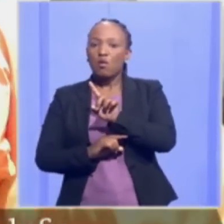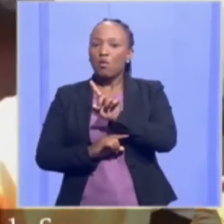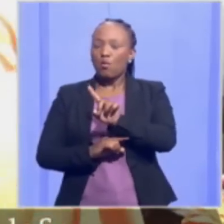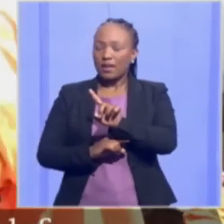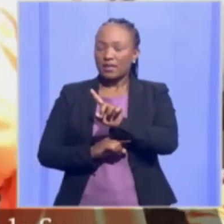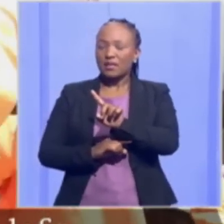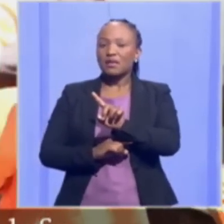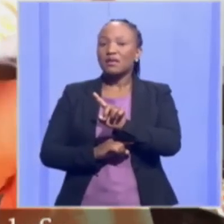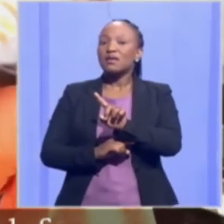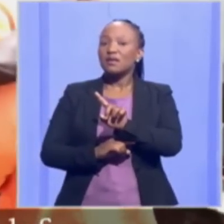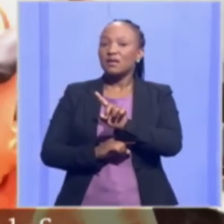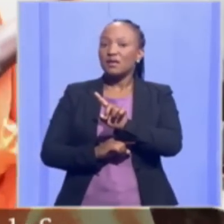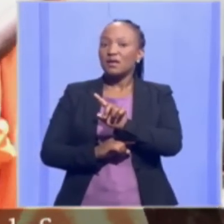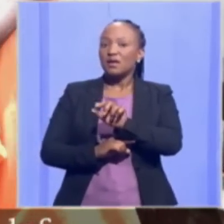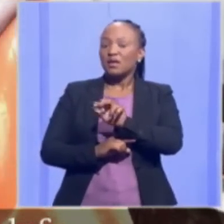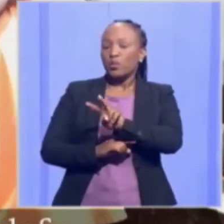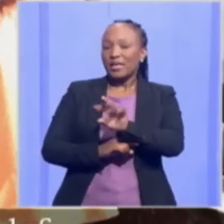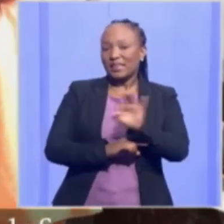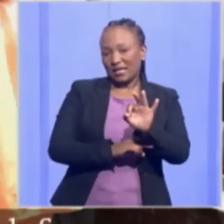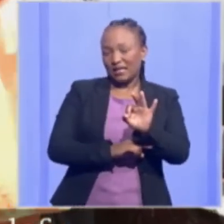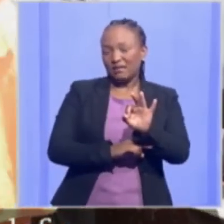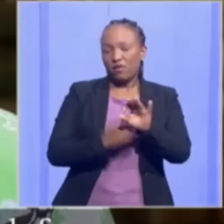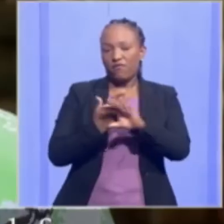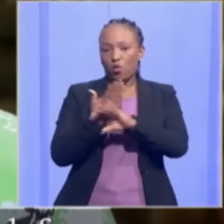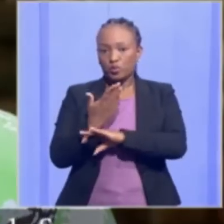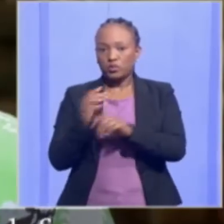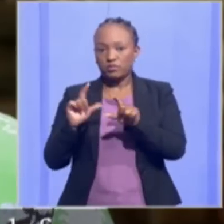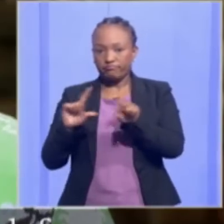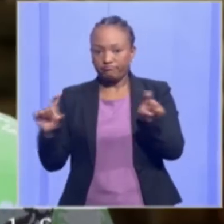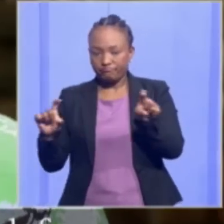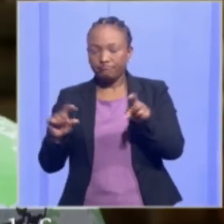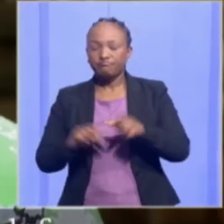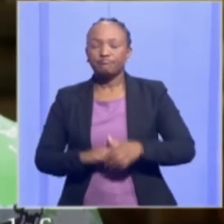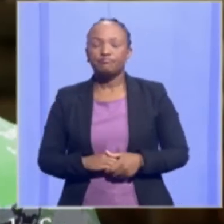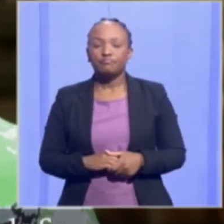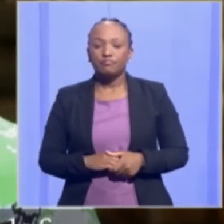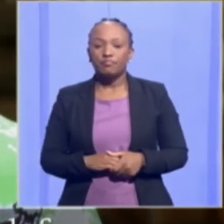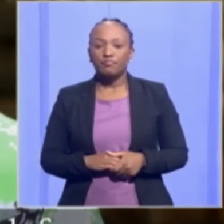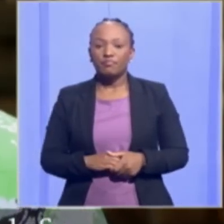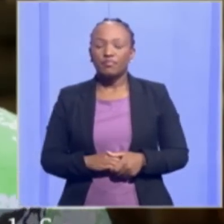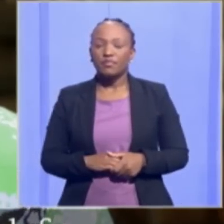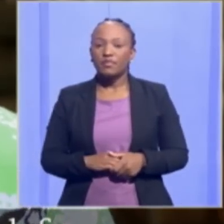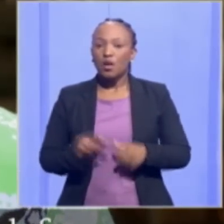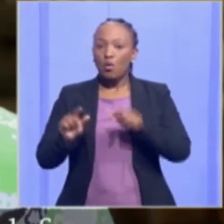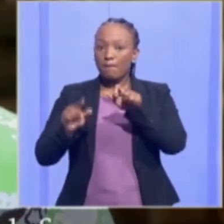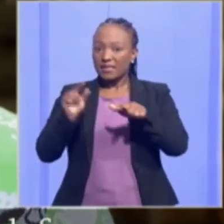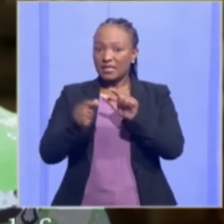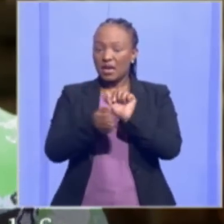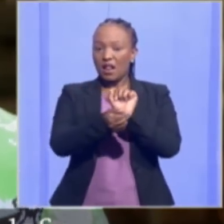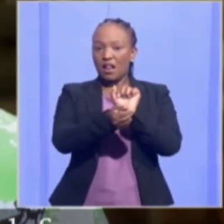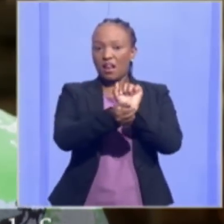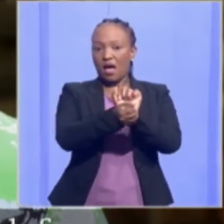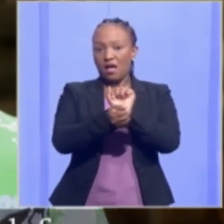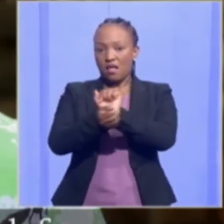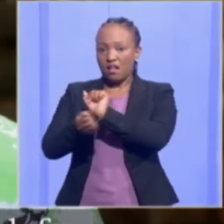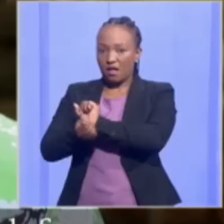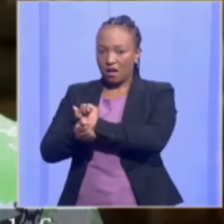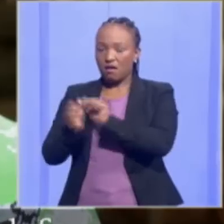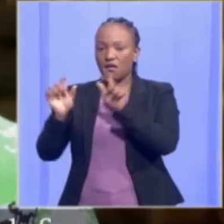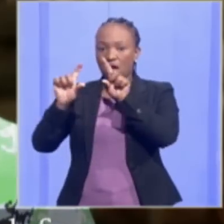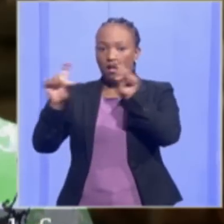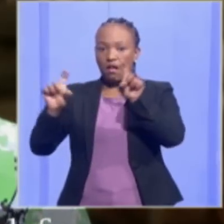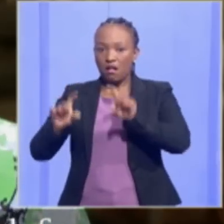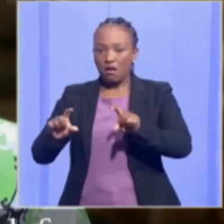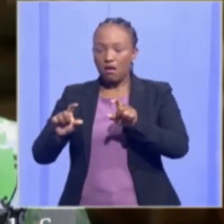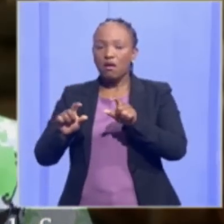113 ya molao wa motheo. What is important to highlight is that this sentence under the Defence Act applies to